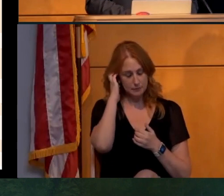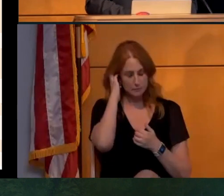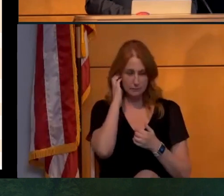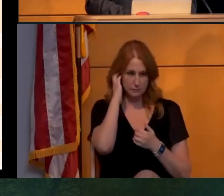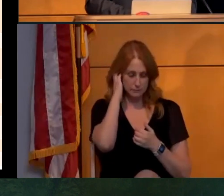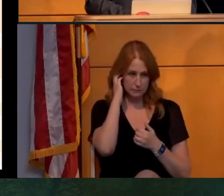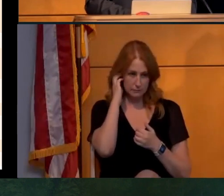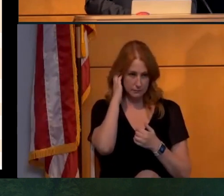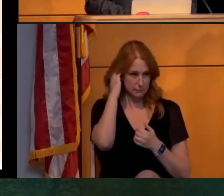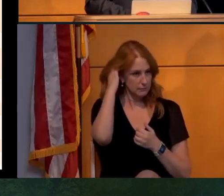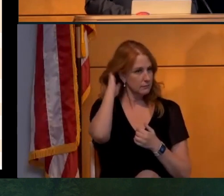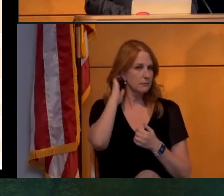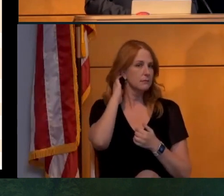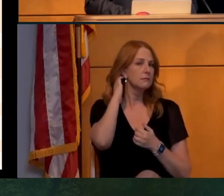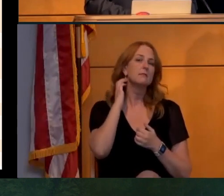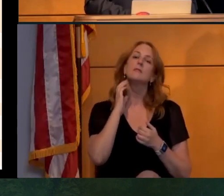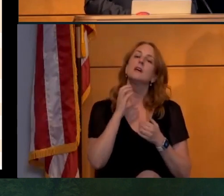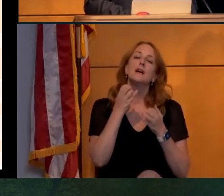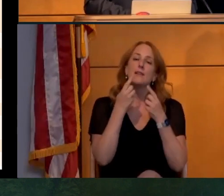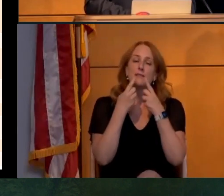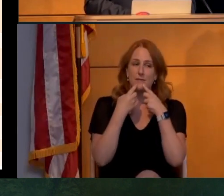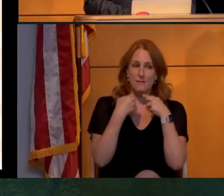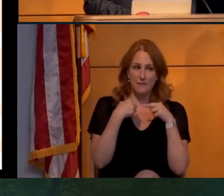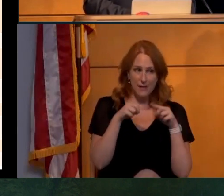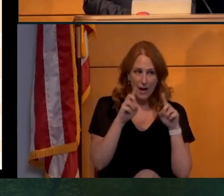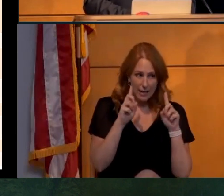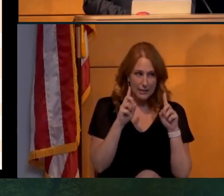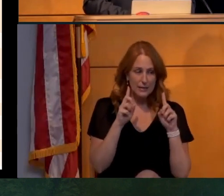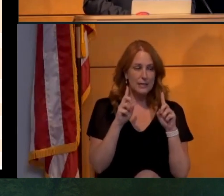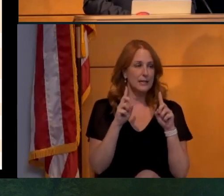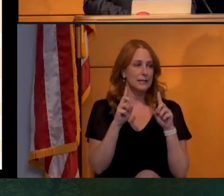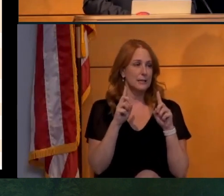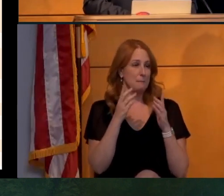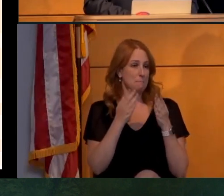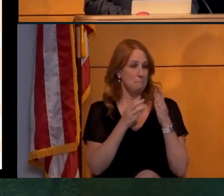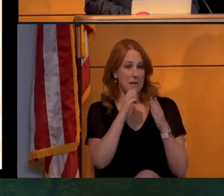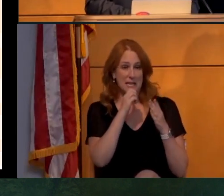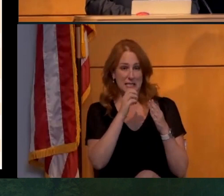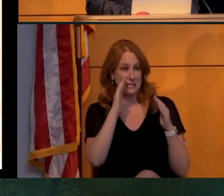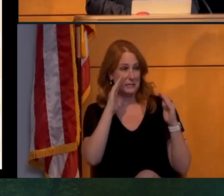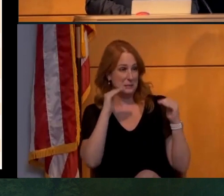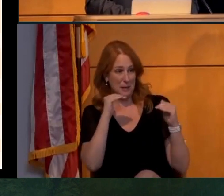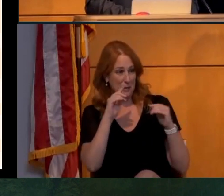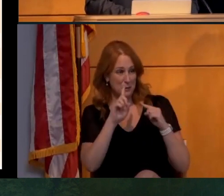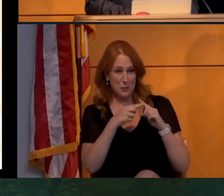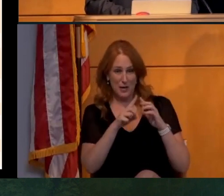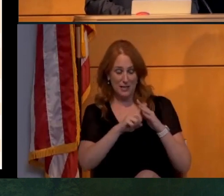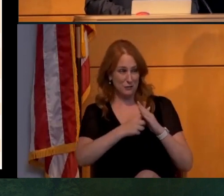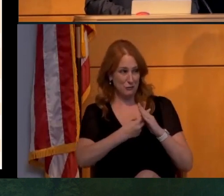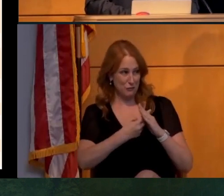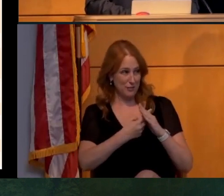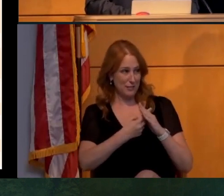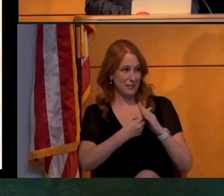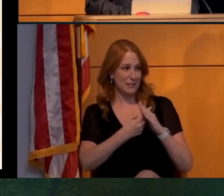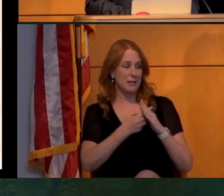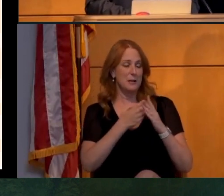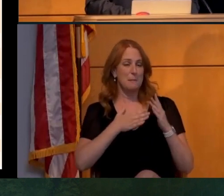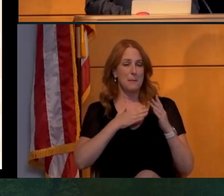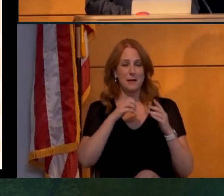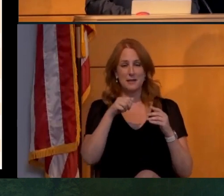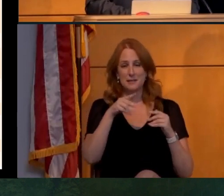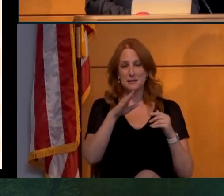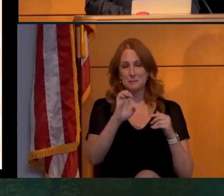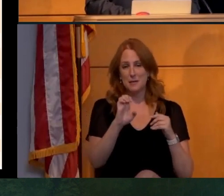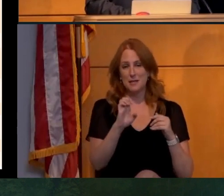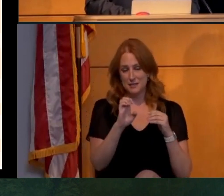Finally, this is something that I would have never expected when I started my space career back